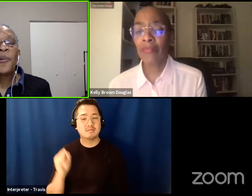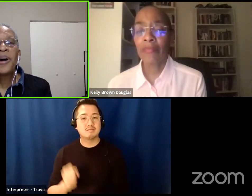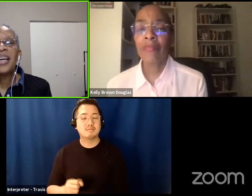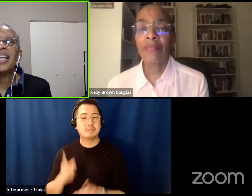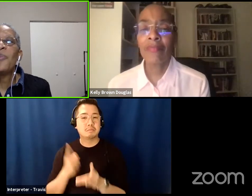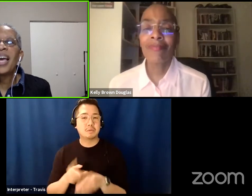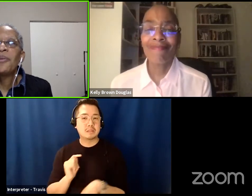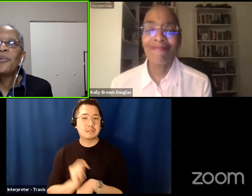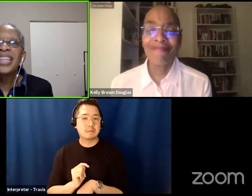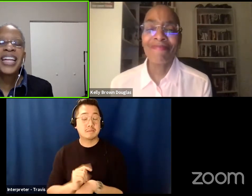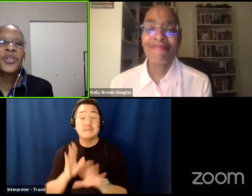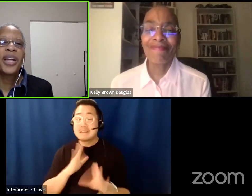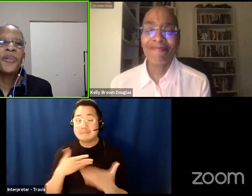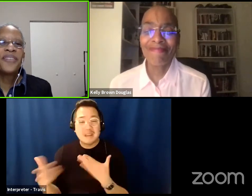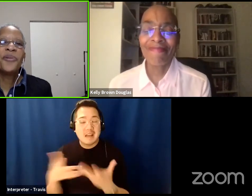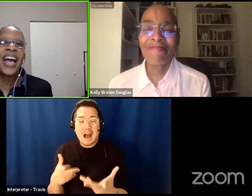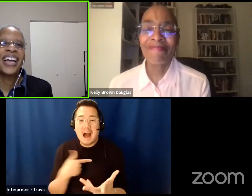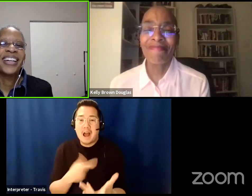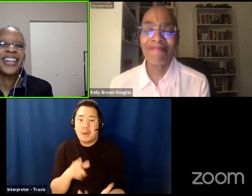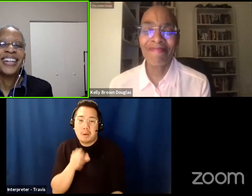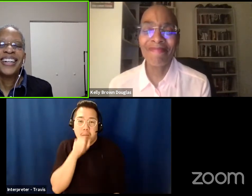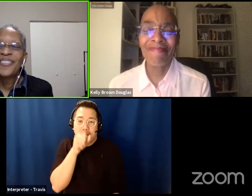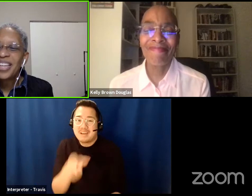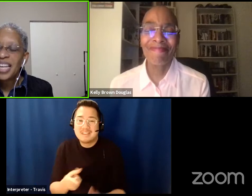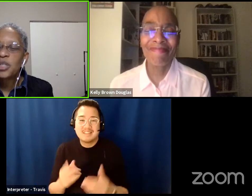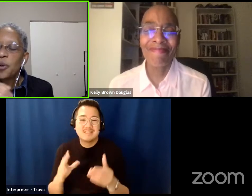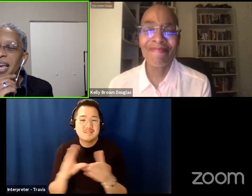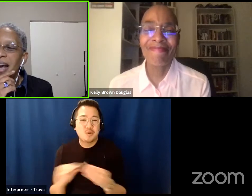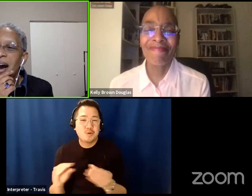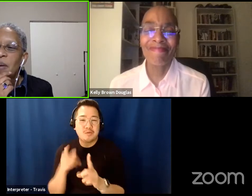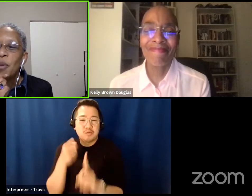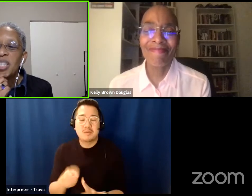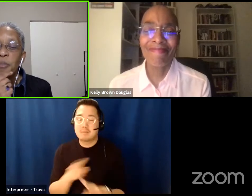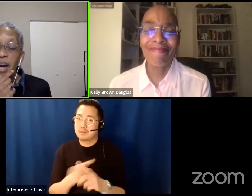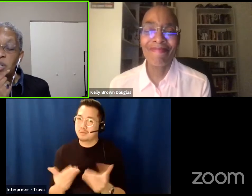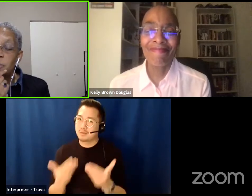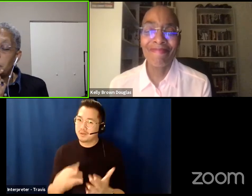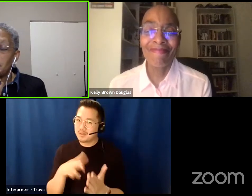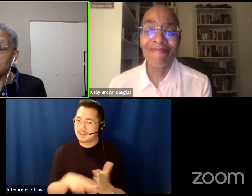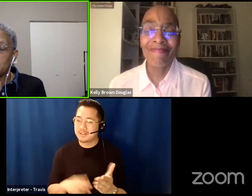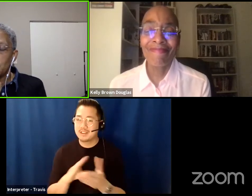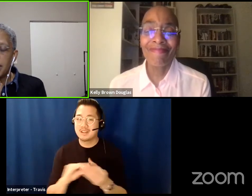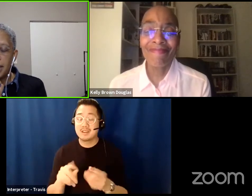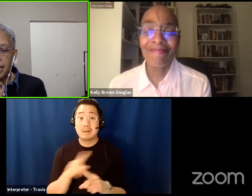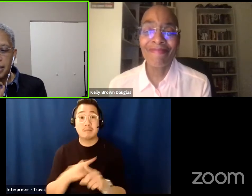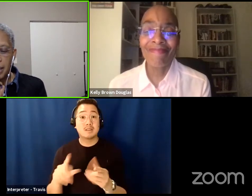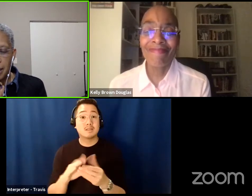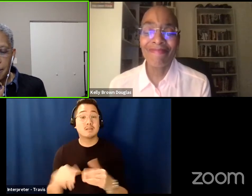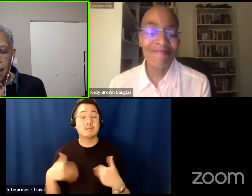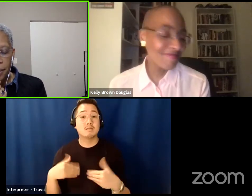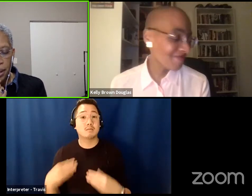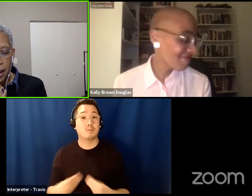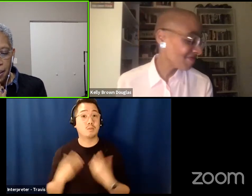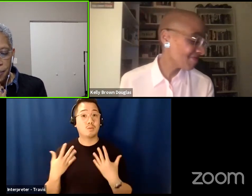So anyway, read that story. I don't want to give it away. Read that story. What inspires me about the story is